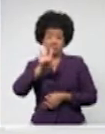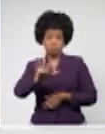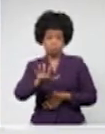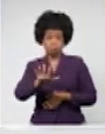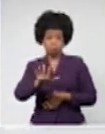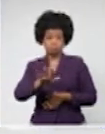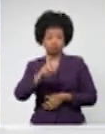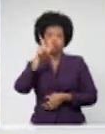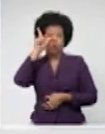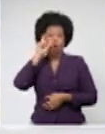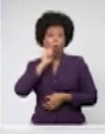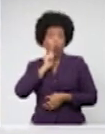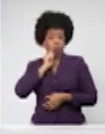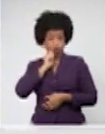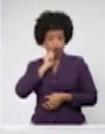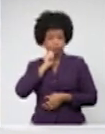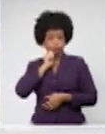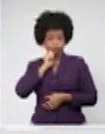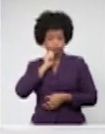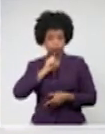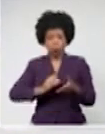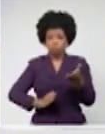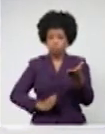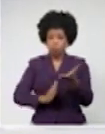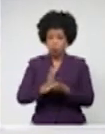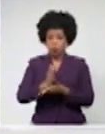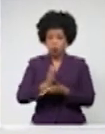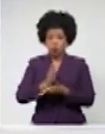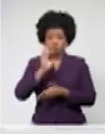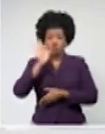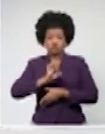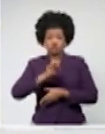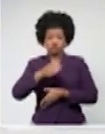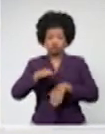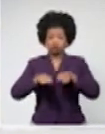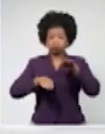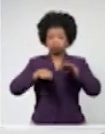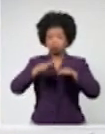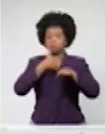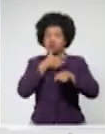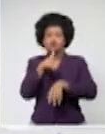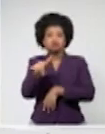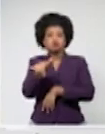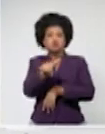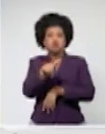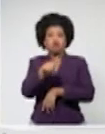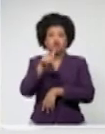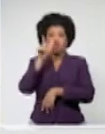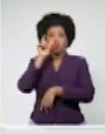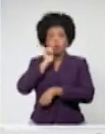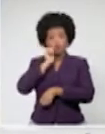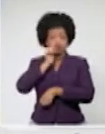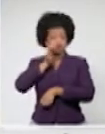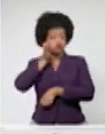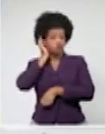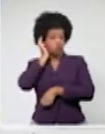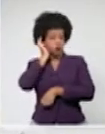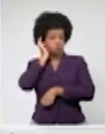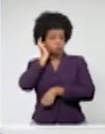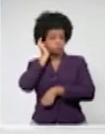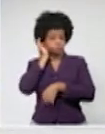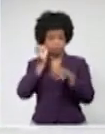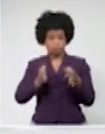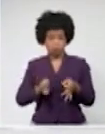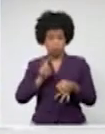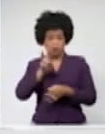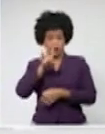the disease. Of the 49 new cases, 7 individuals are under the age of 20. In this regard, we will provide